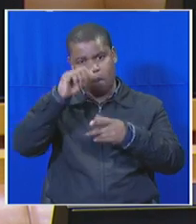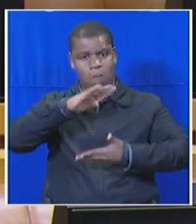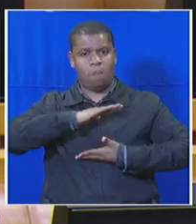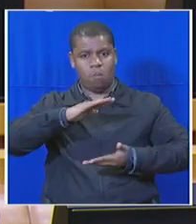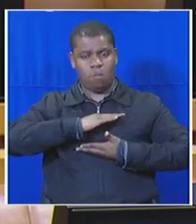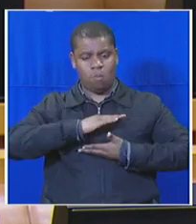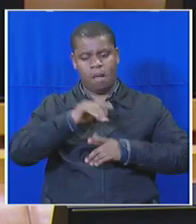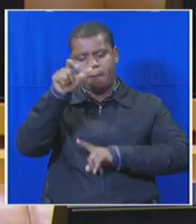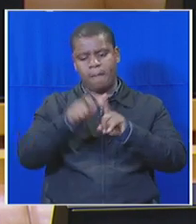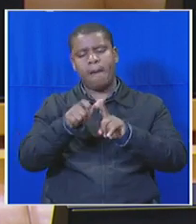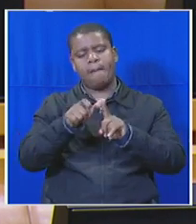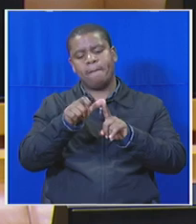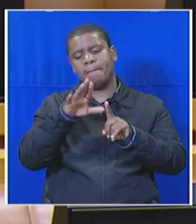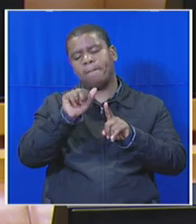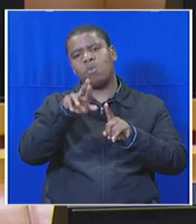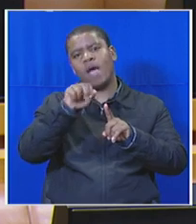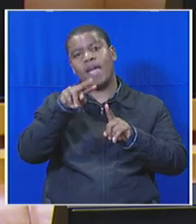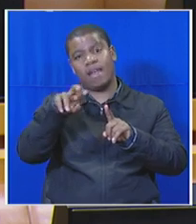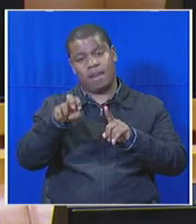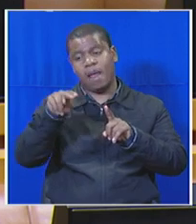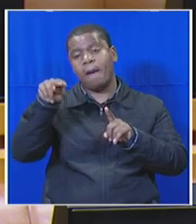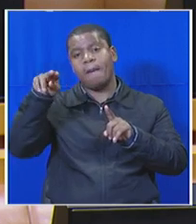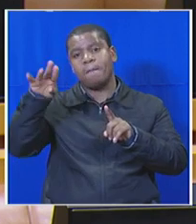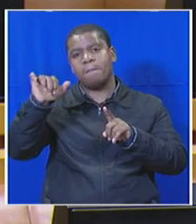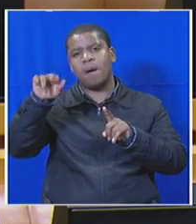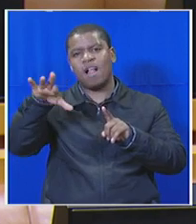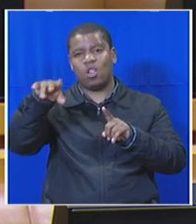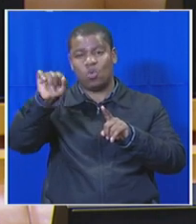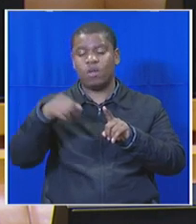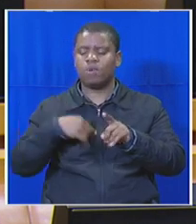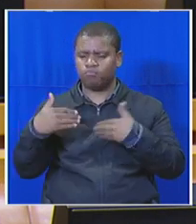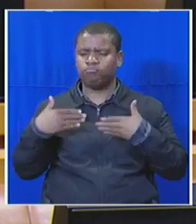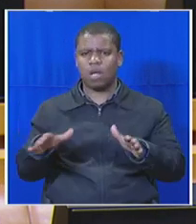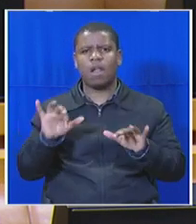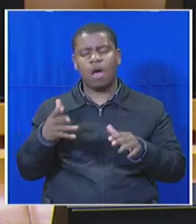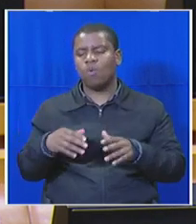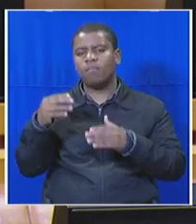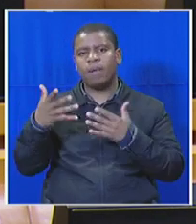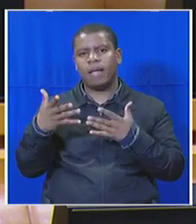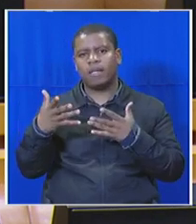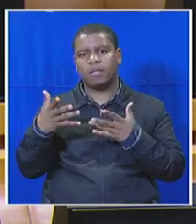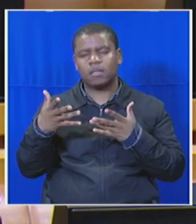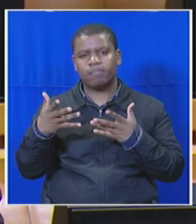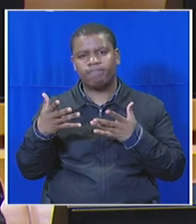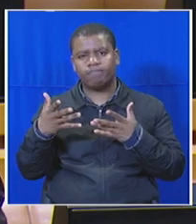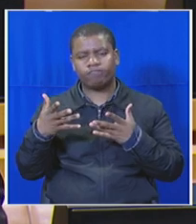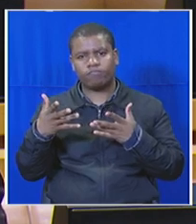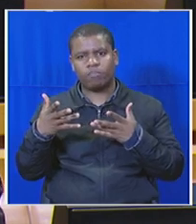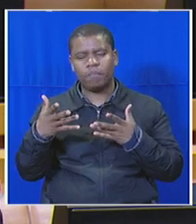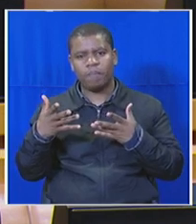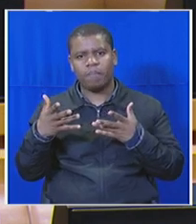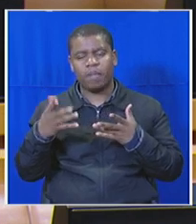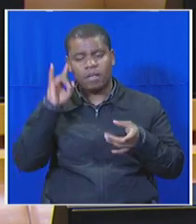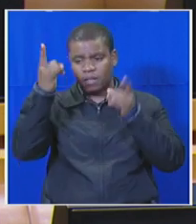Balui. Understands that it will start off as the talent search to unearth talent, music, and